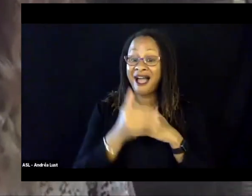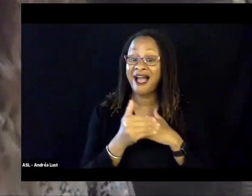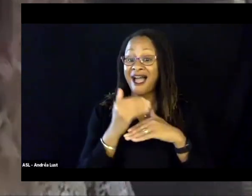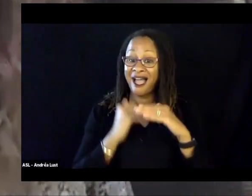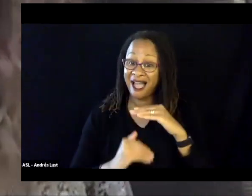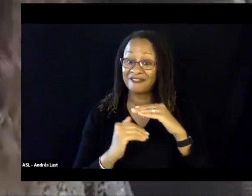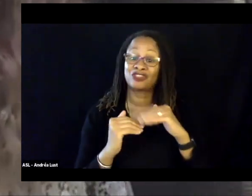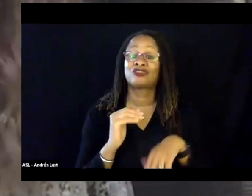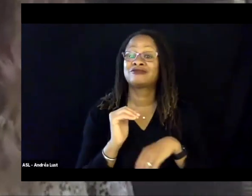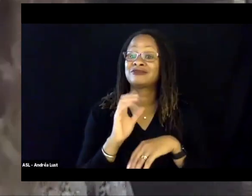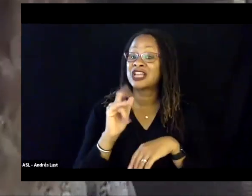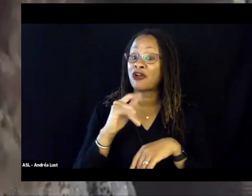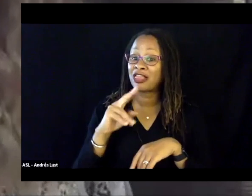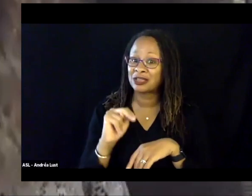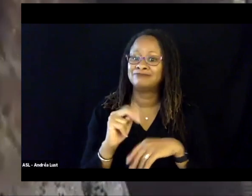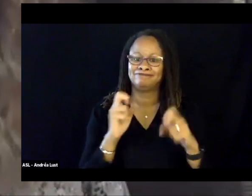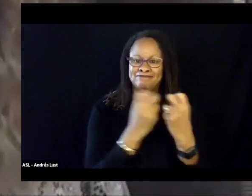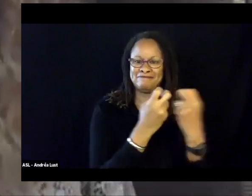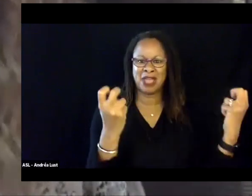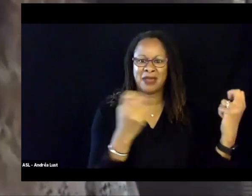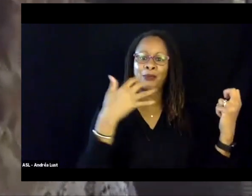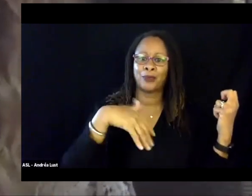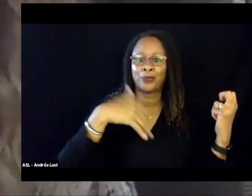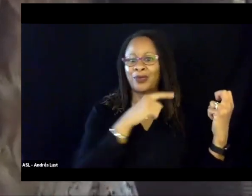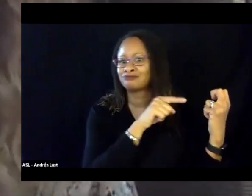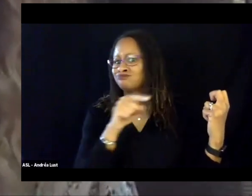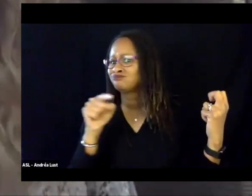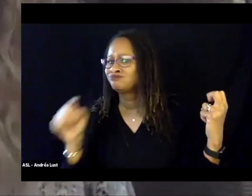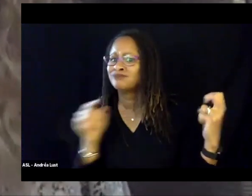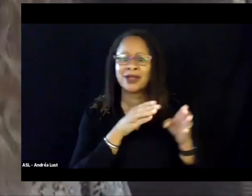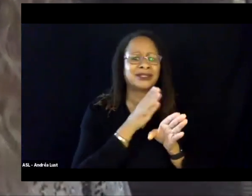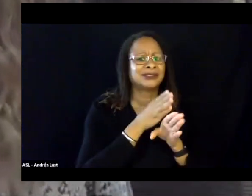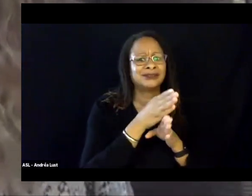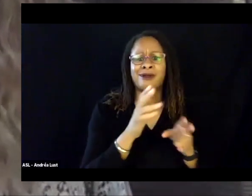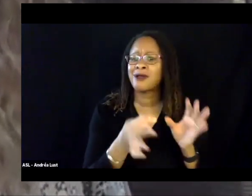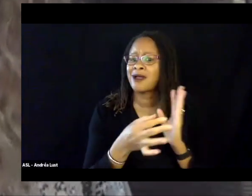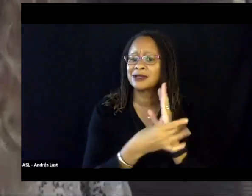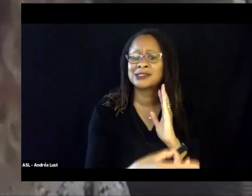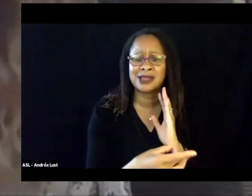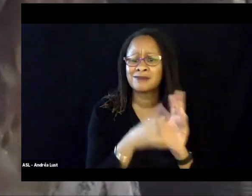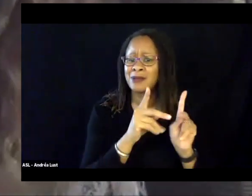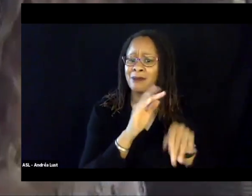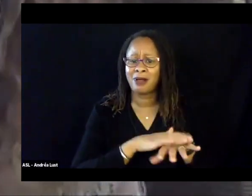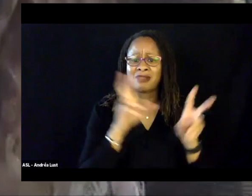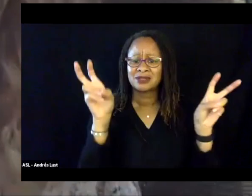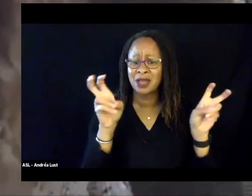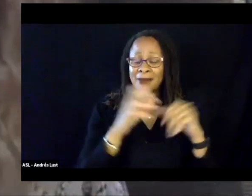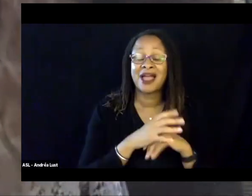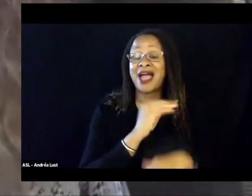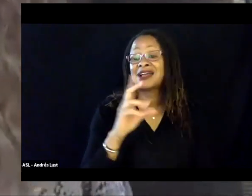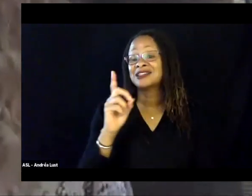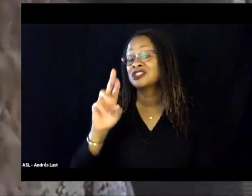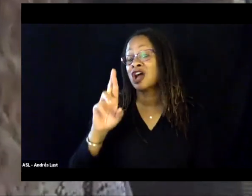a panel with an esteemed group of subject matter experts, and then Dr. Nicole Haggard, who